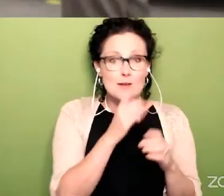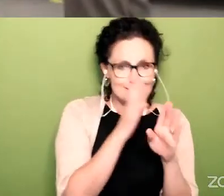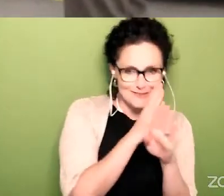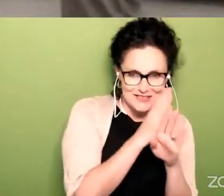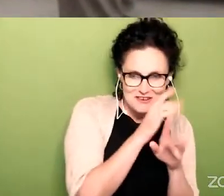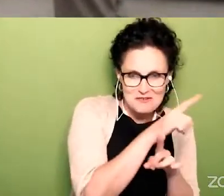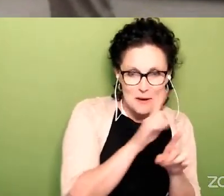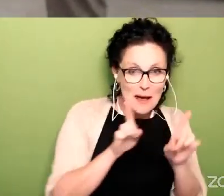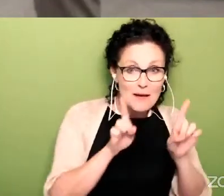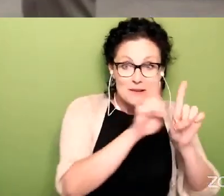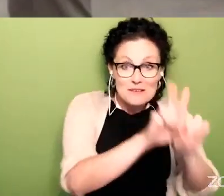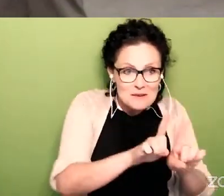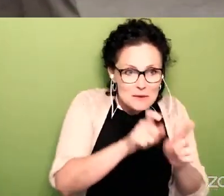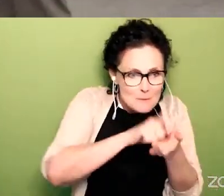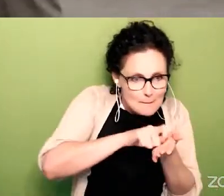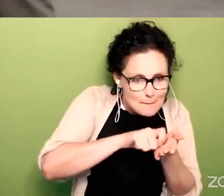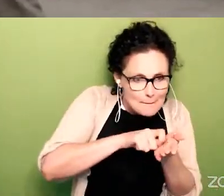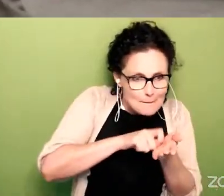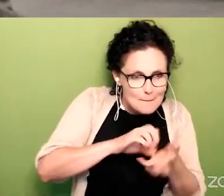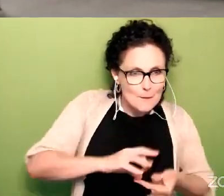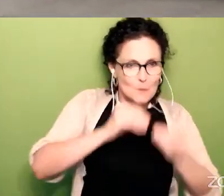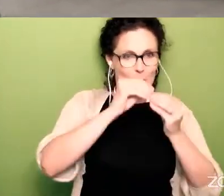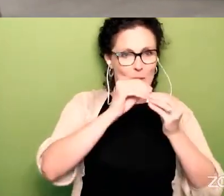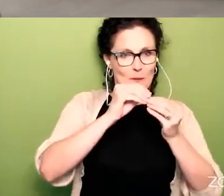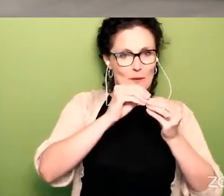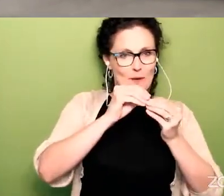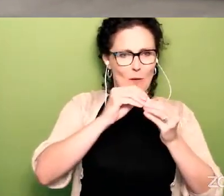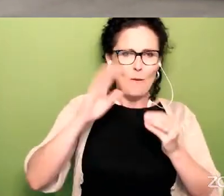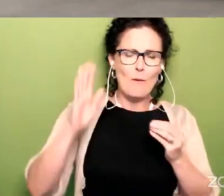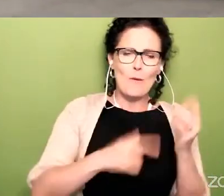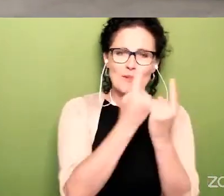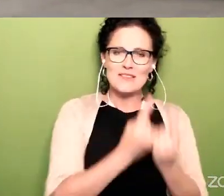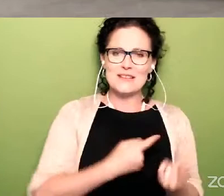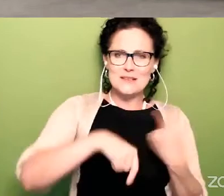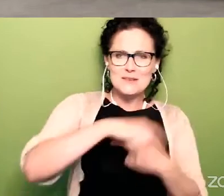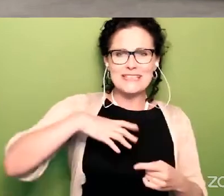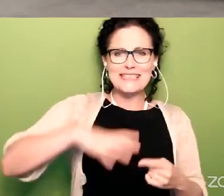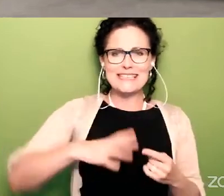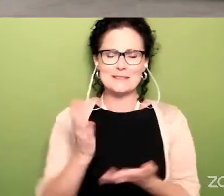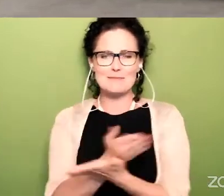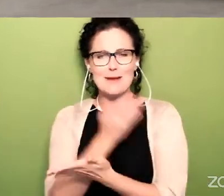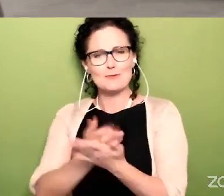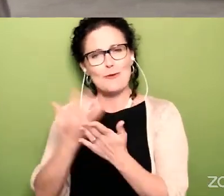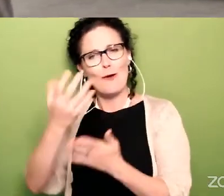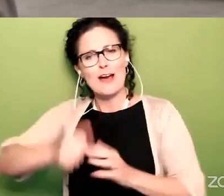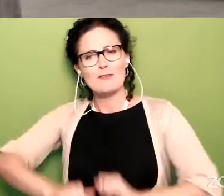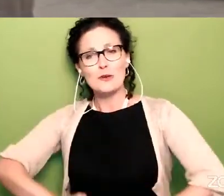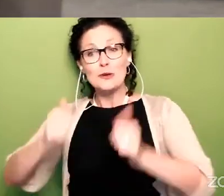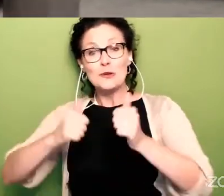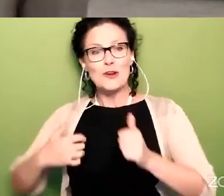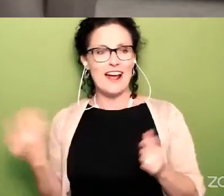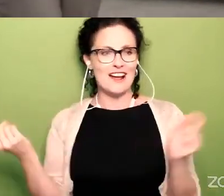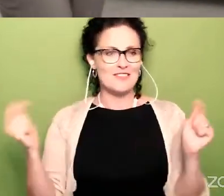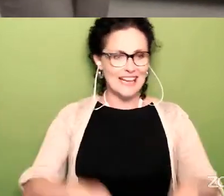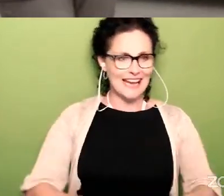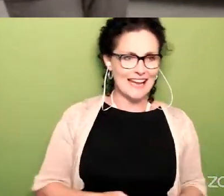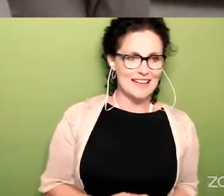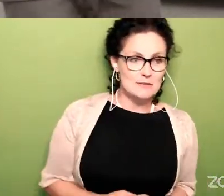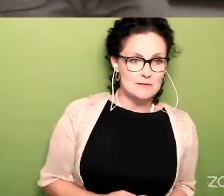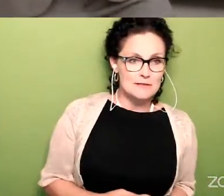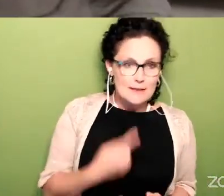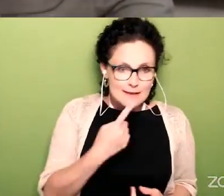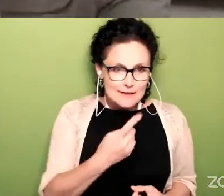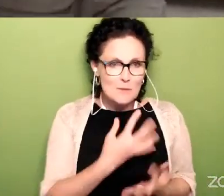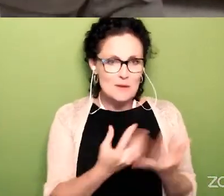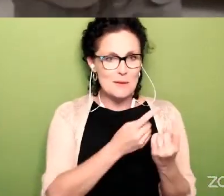us for a month. What if we cannot find your cousin or this place he is staying? What are we going to do? We are going to dance through